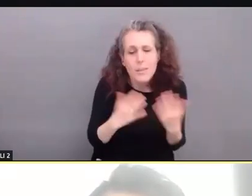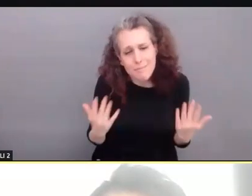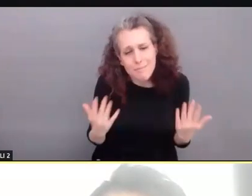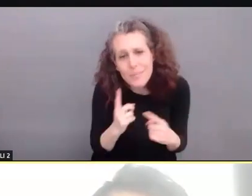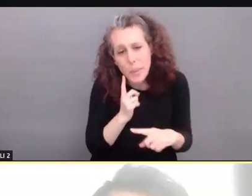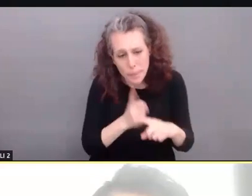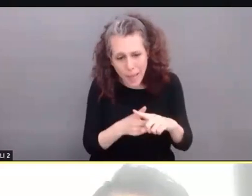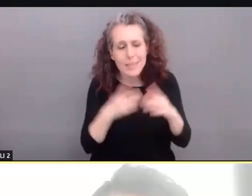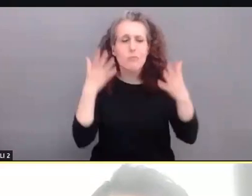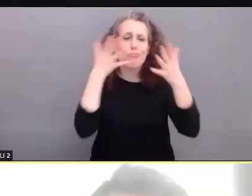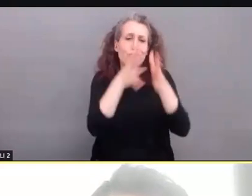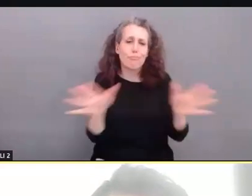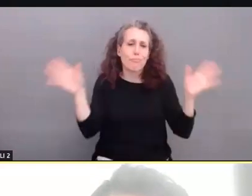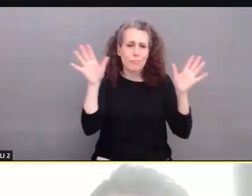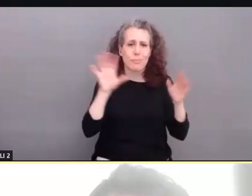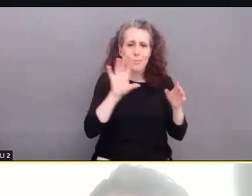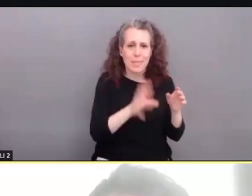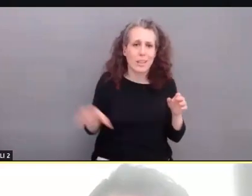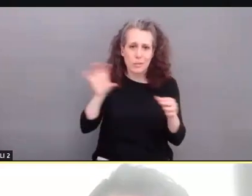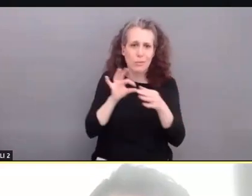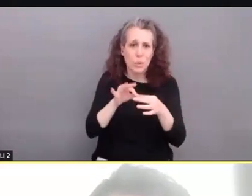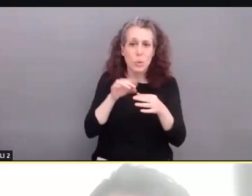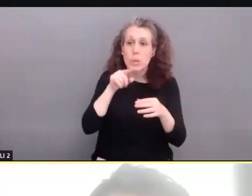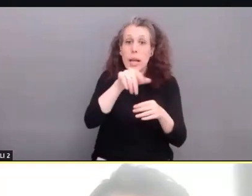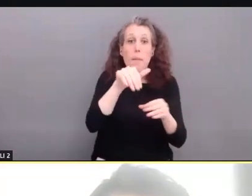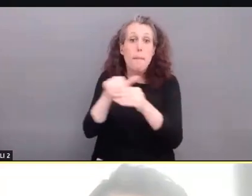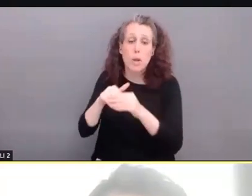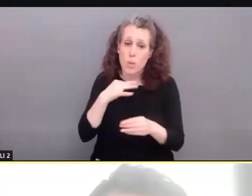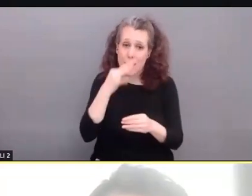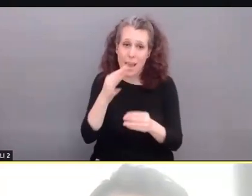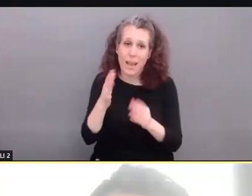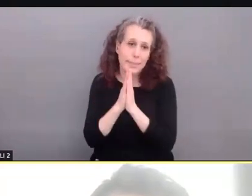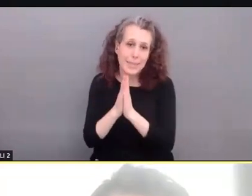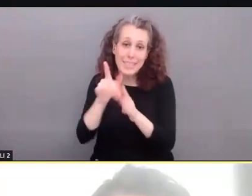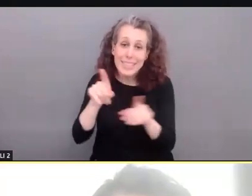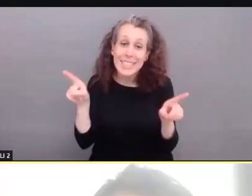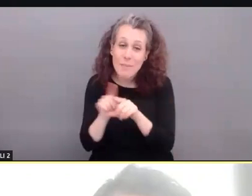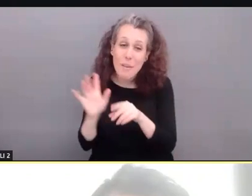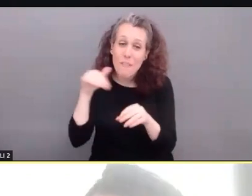members, we ask the same to engage in national standardization processes.